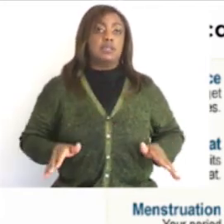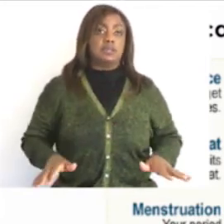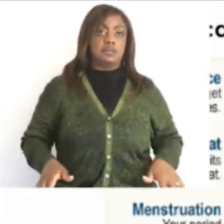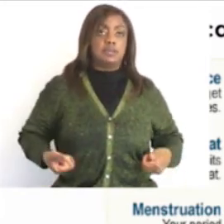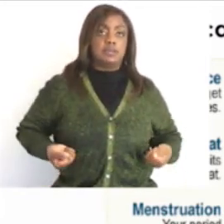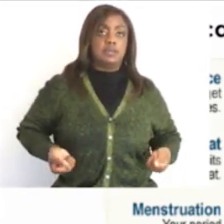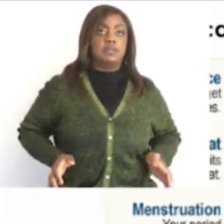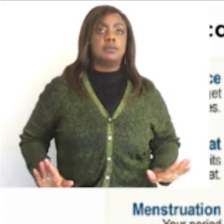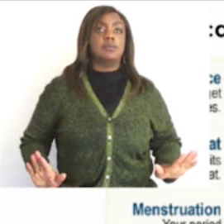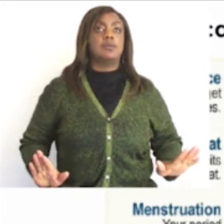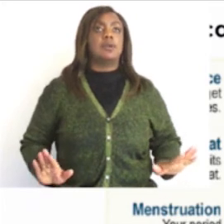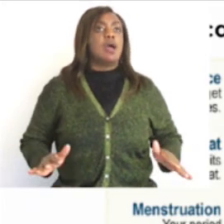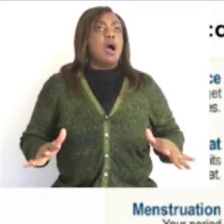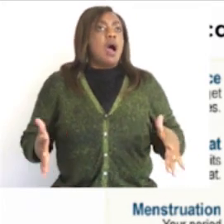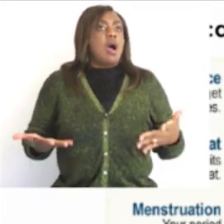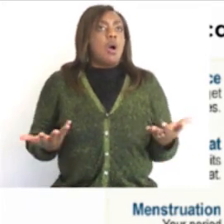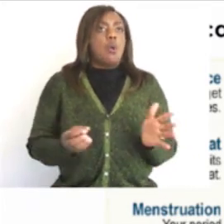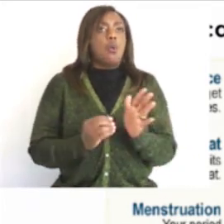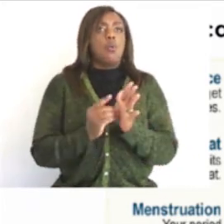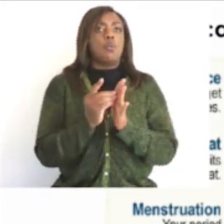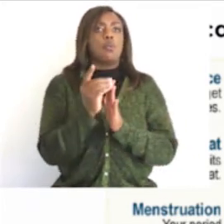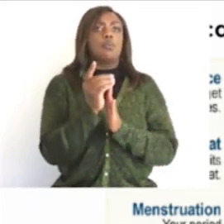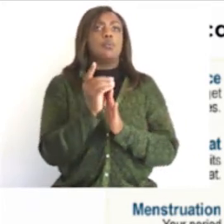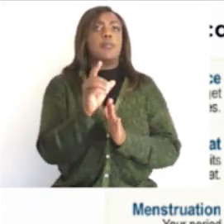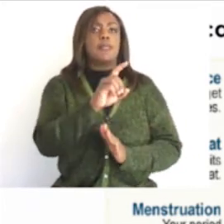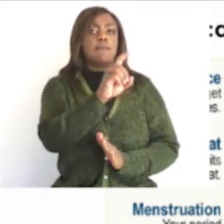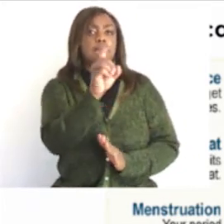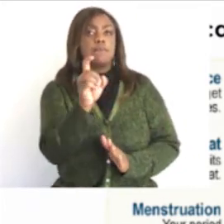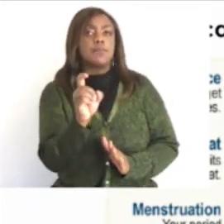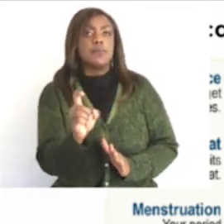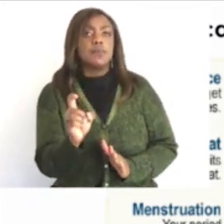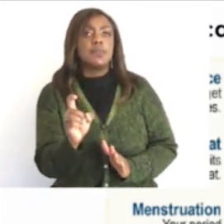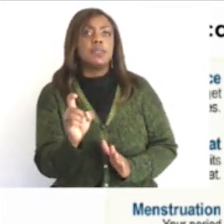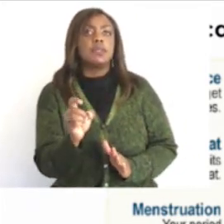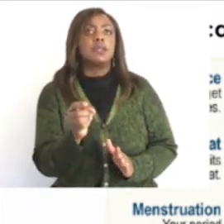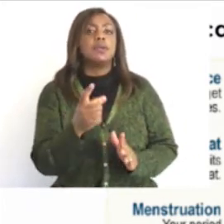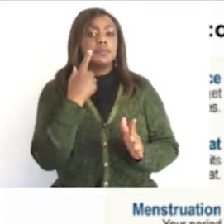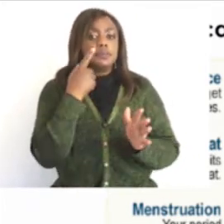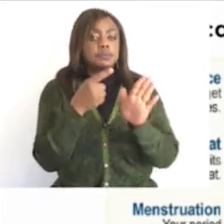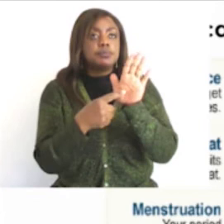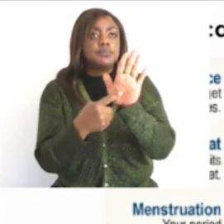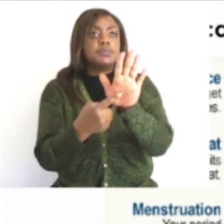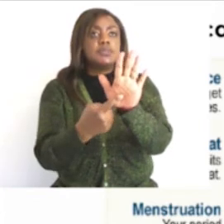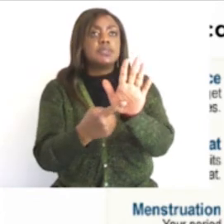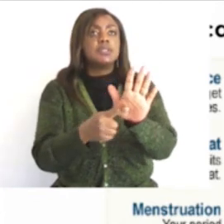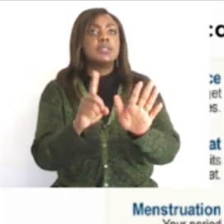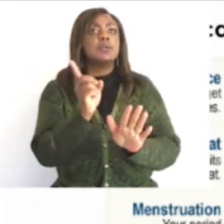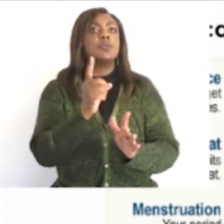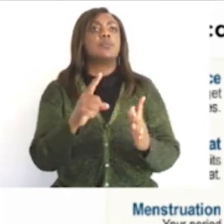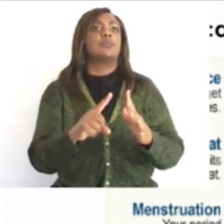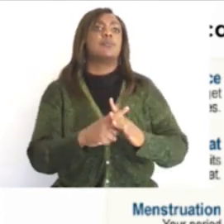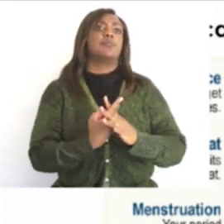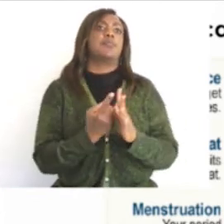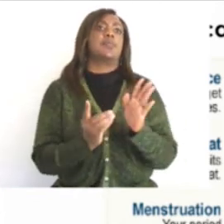let me tell you, competences are the questions. When we give you competences, we are giving you the possible questions that